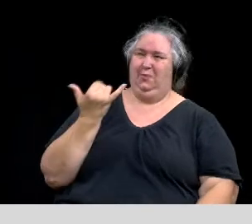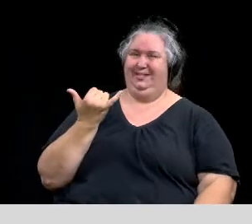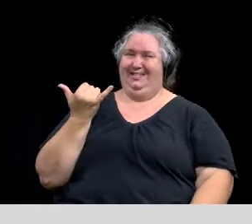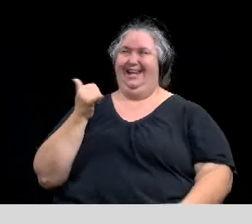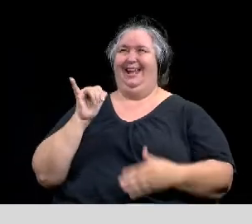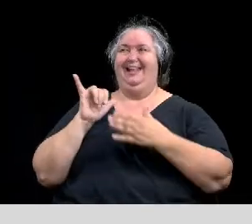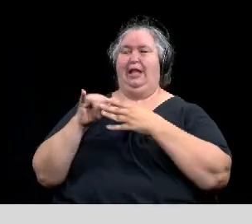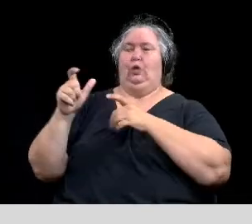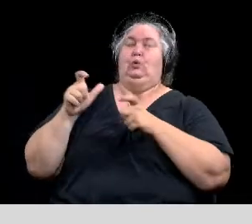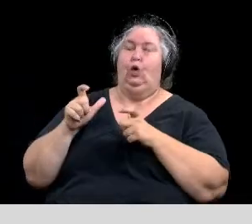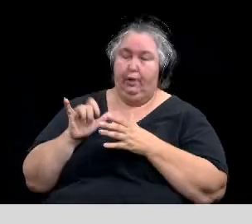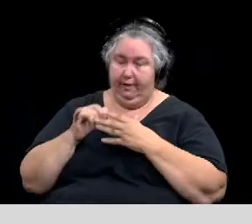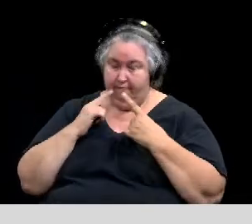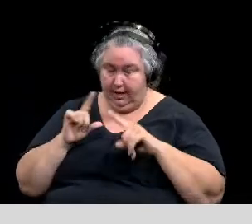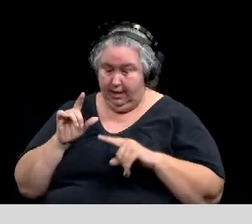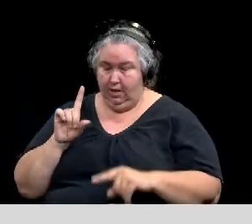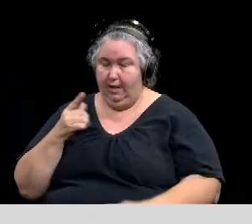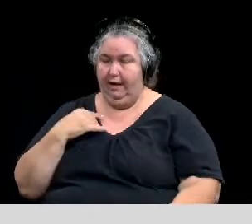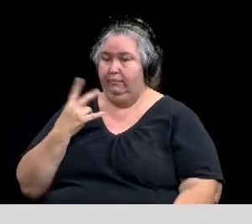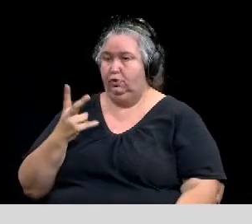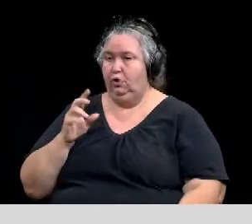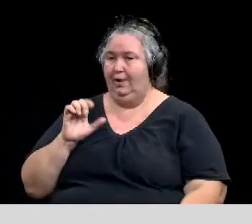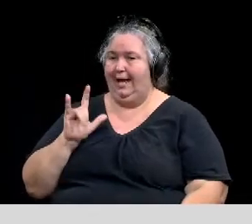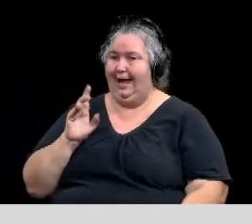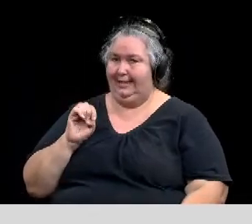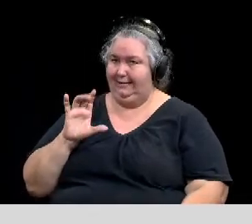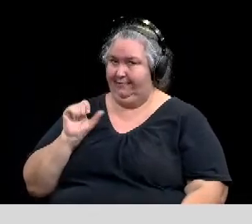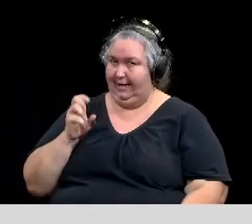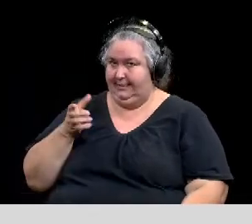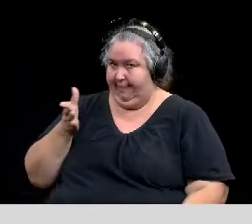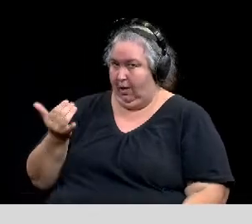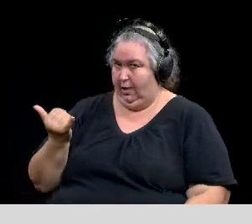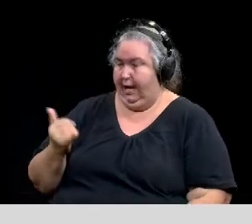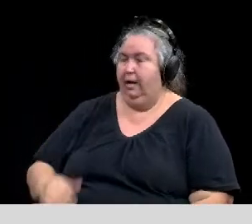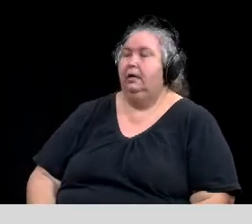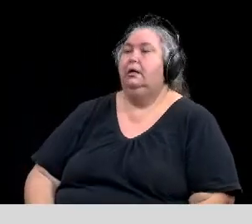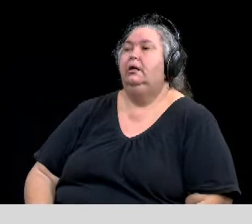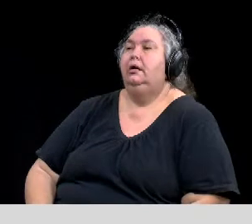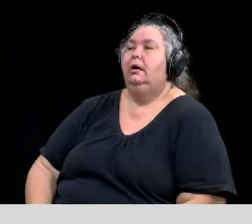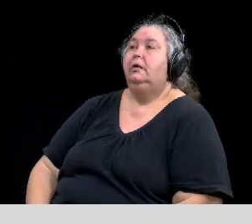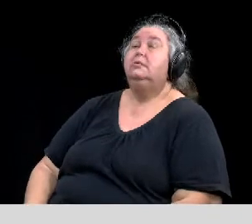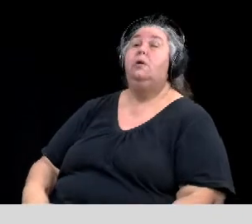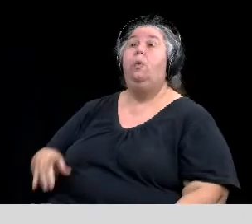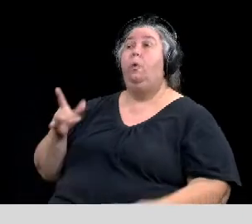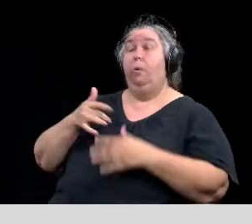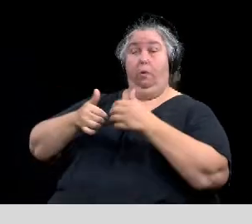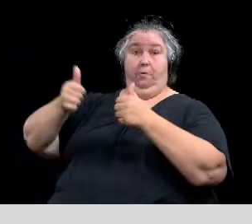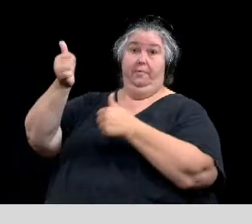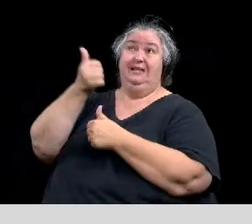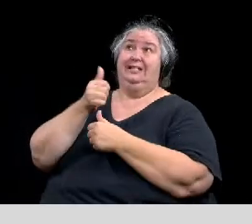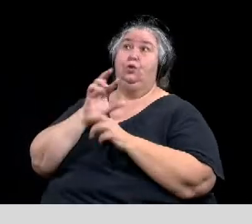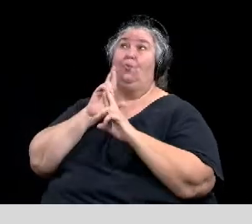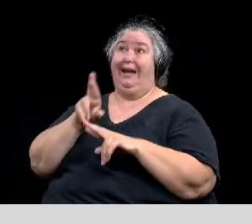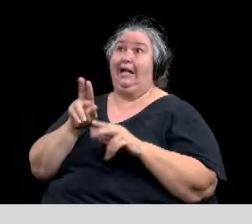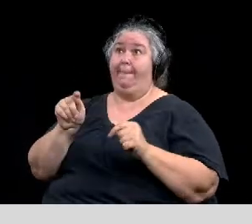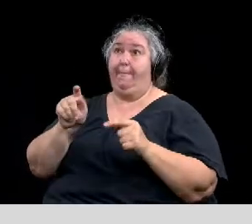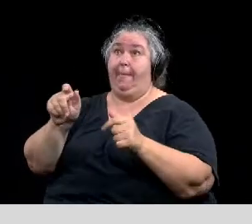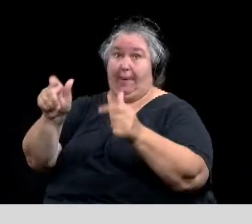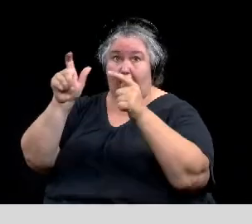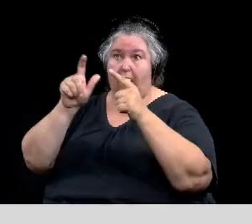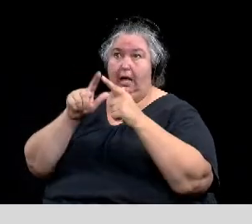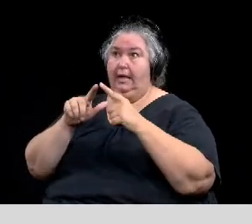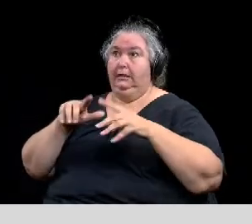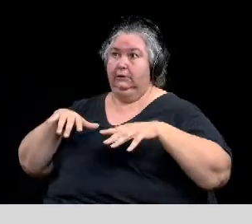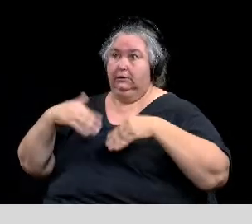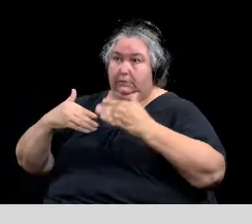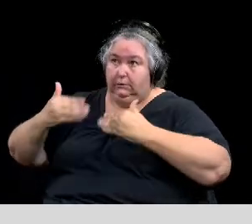under control and they only have 2 active cases there now. So the administration is reacting quickly and taking appropriate